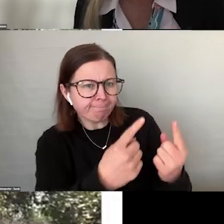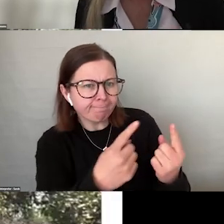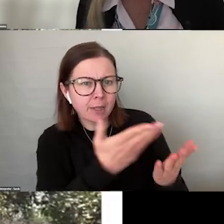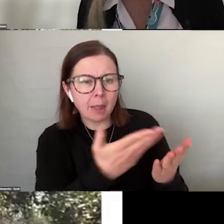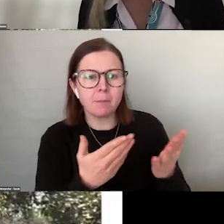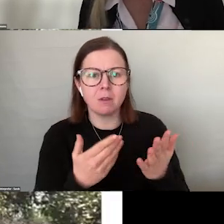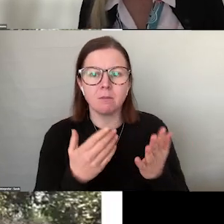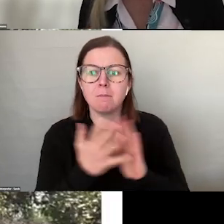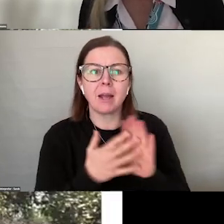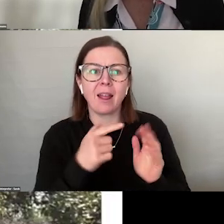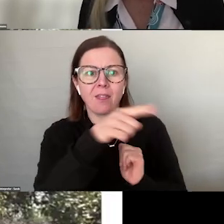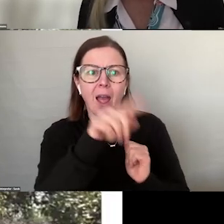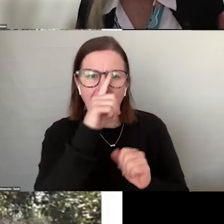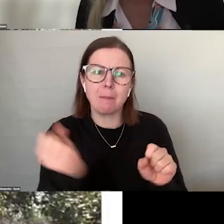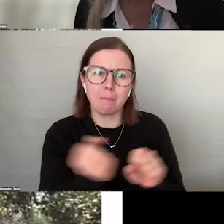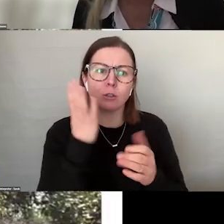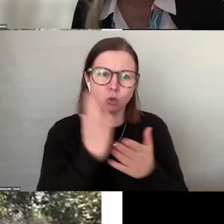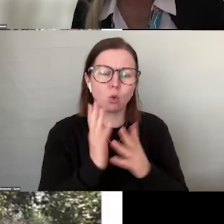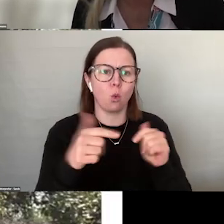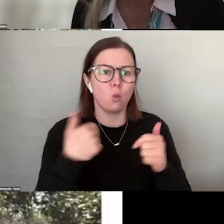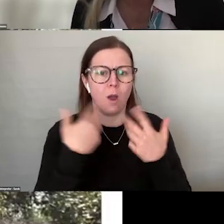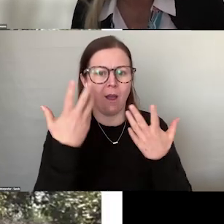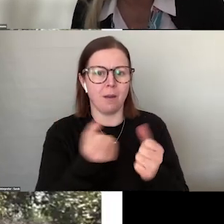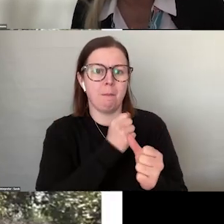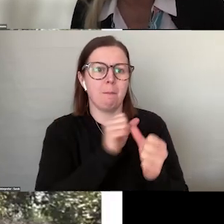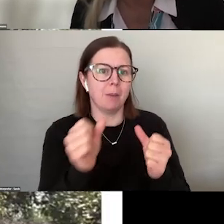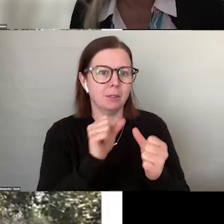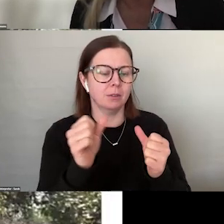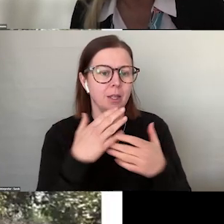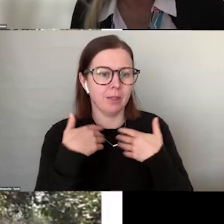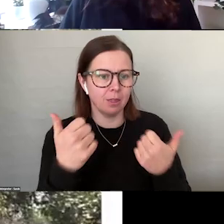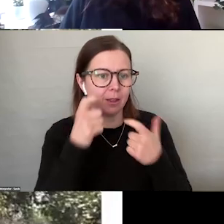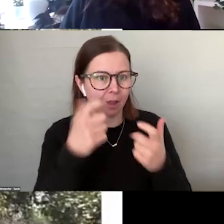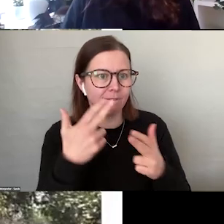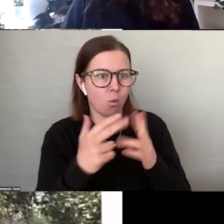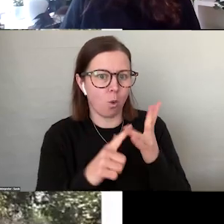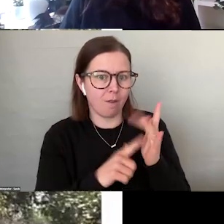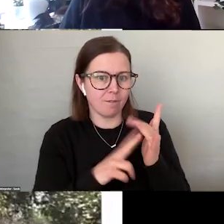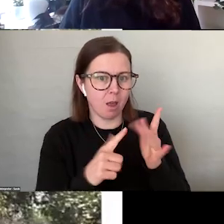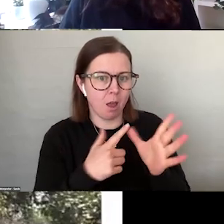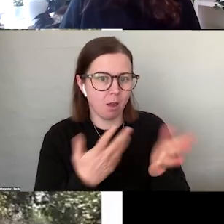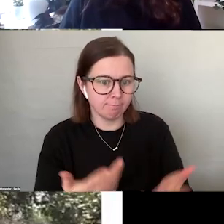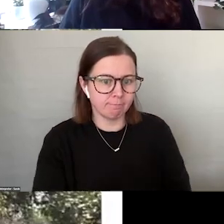make sure that we have available the best healthcare for Olivia? Yeah.